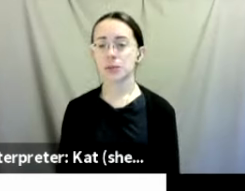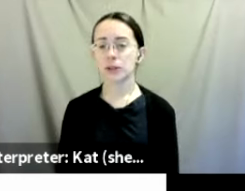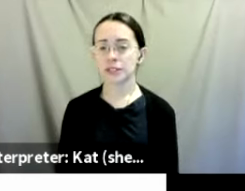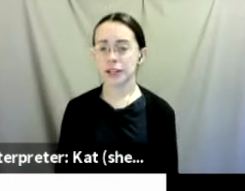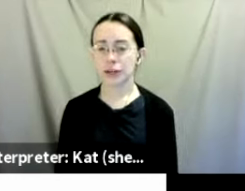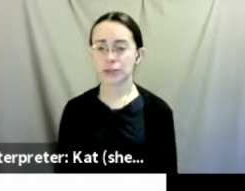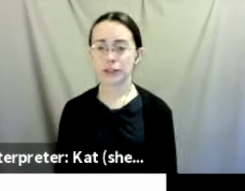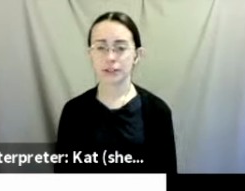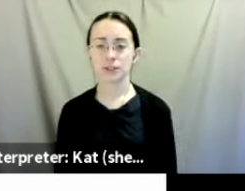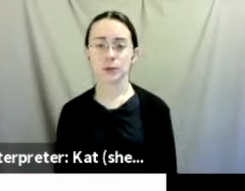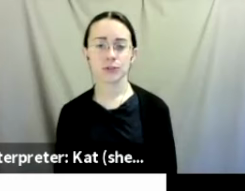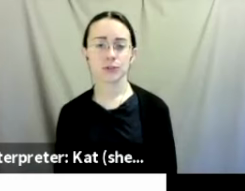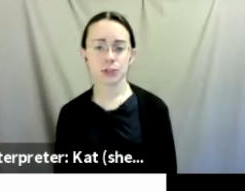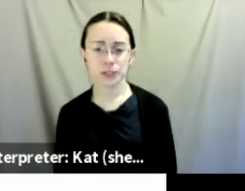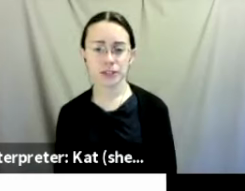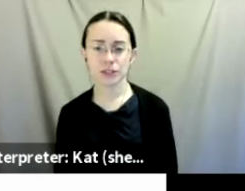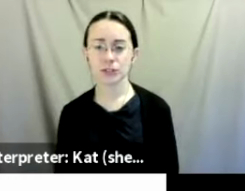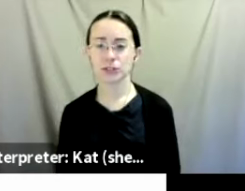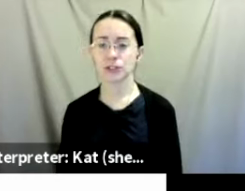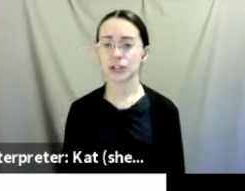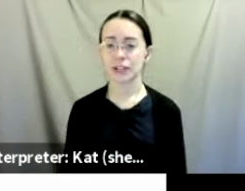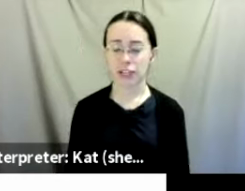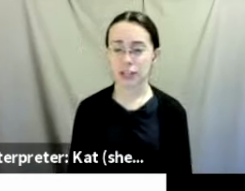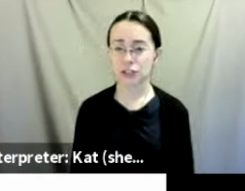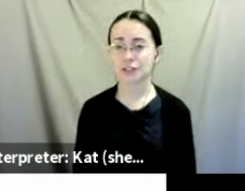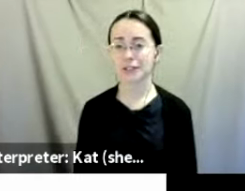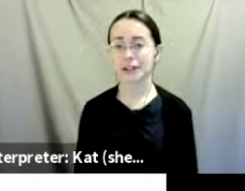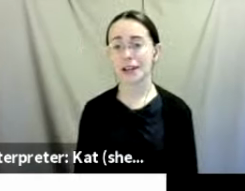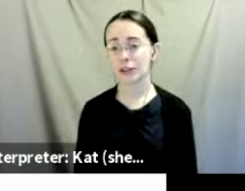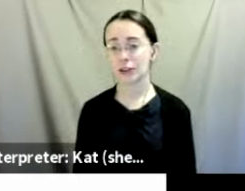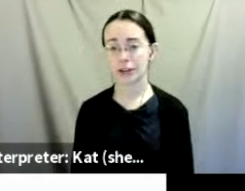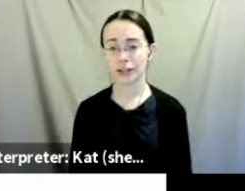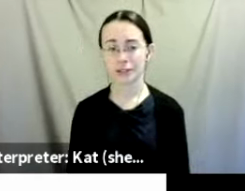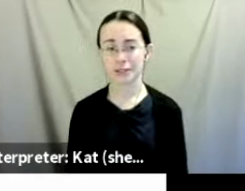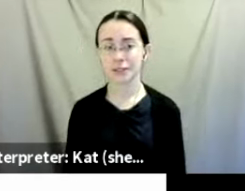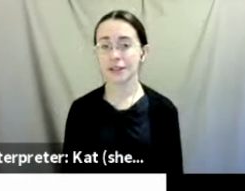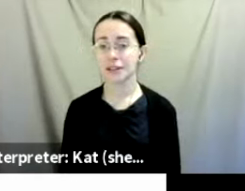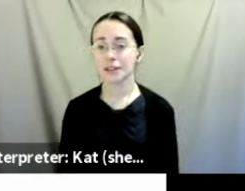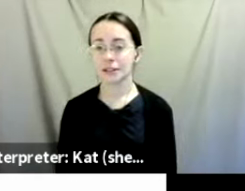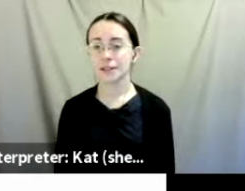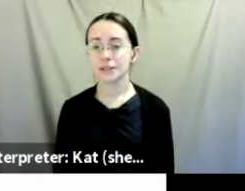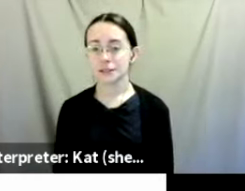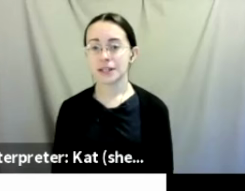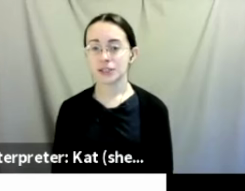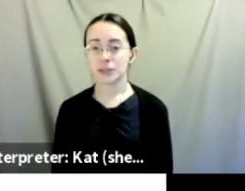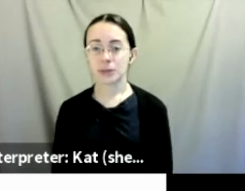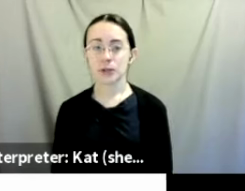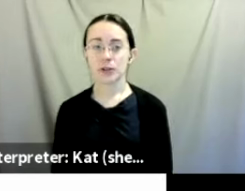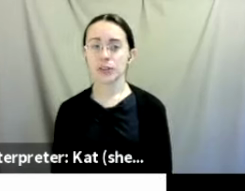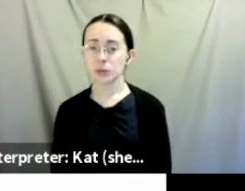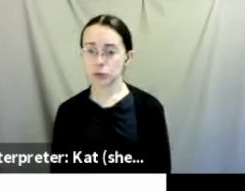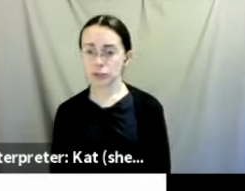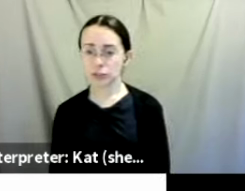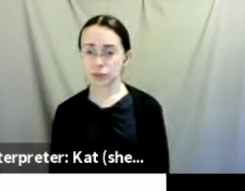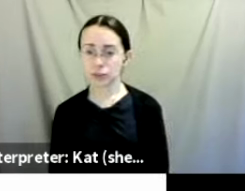So the important takeaway for this, for future research, education, and other areas, is to